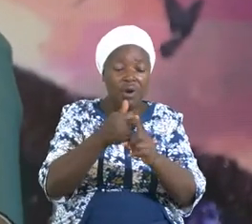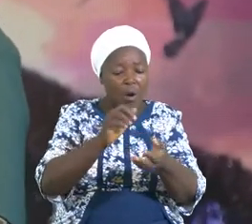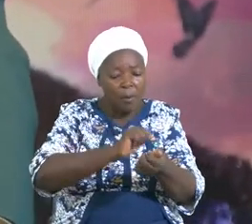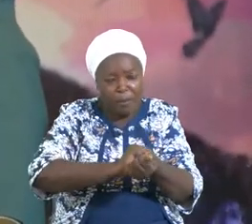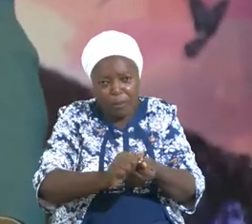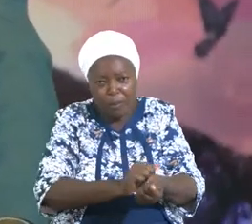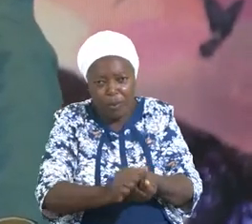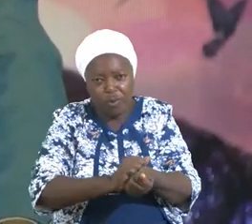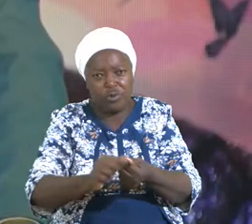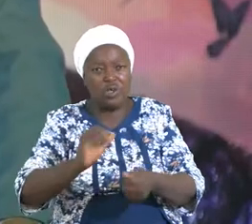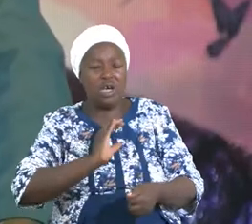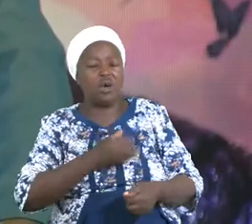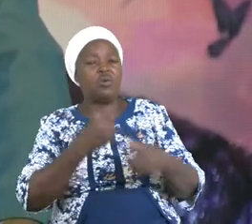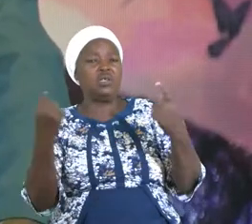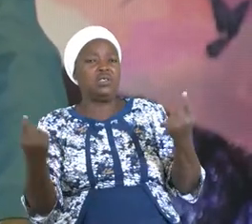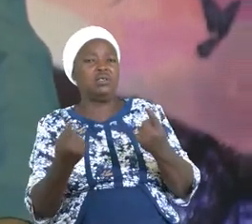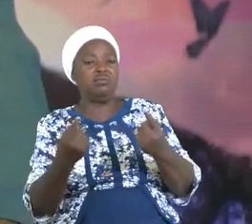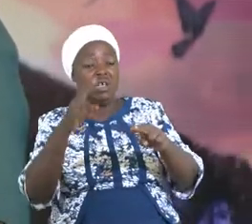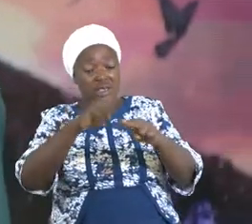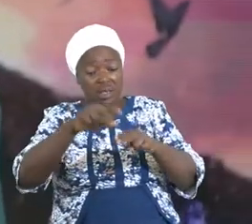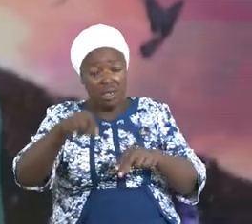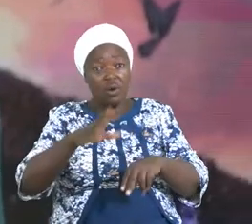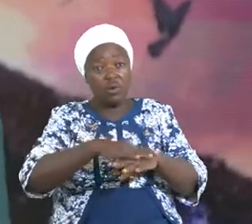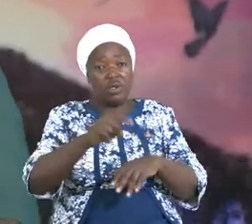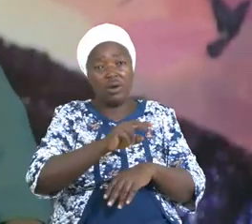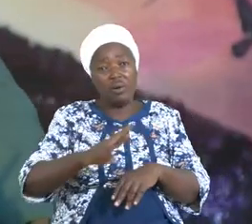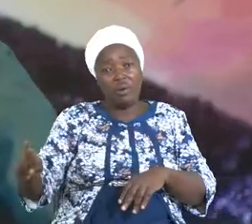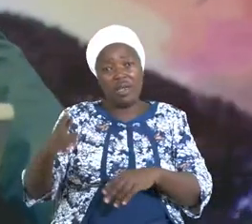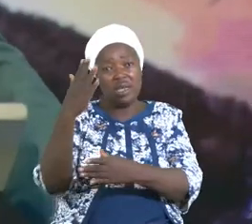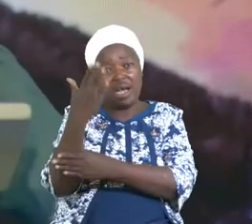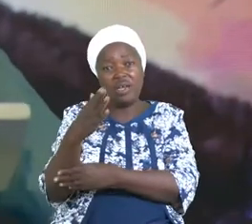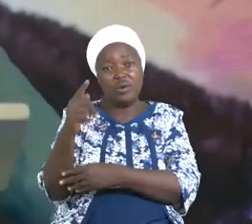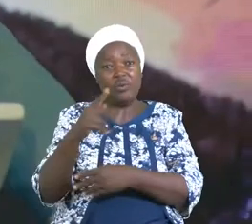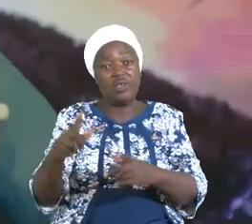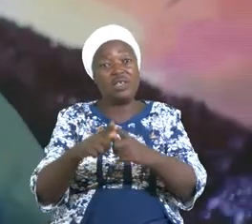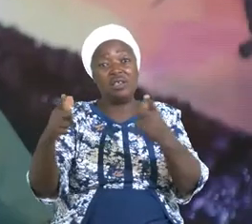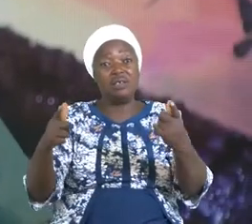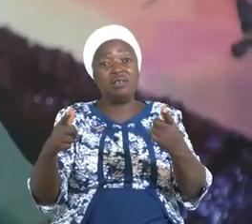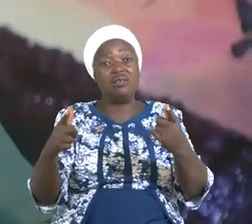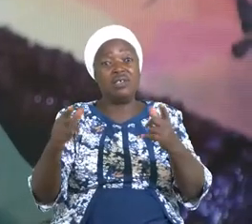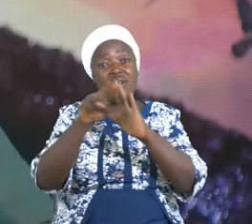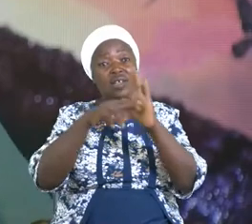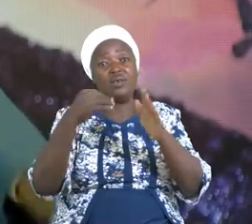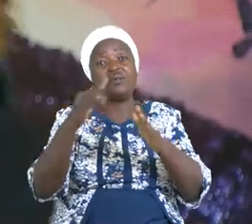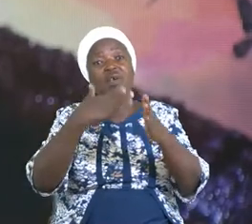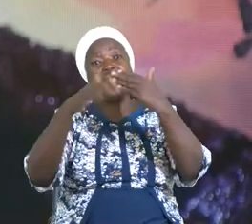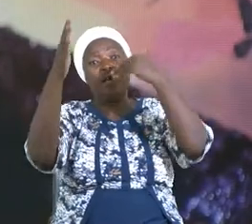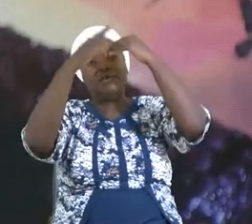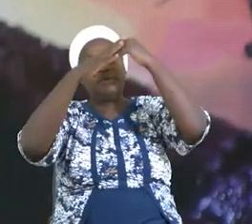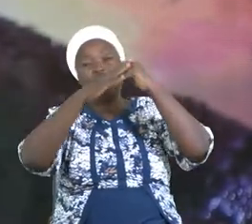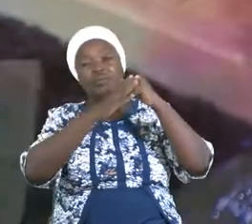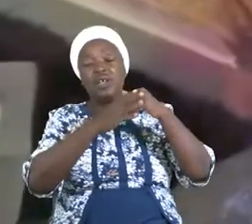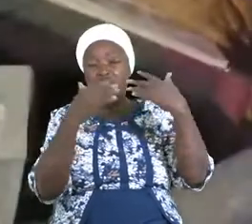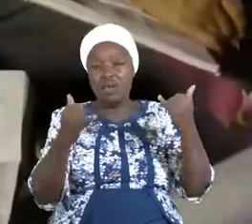sat down on the right hand of the majesty on high. If you allow